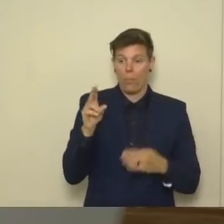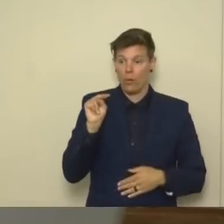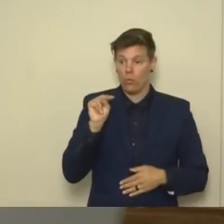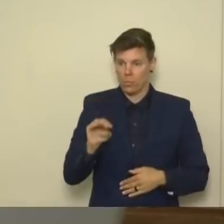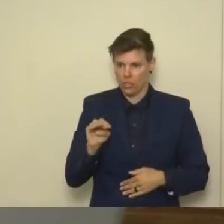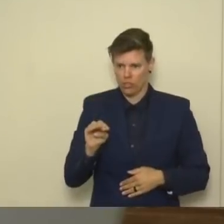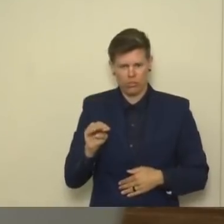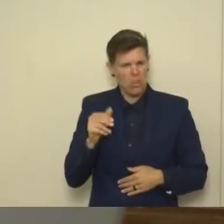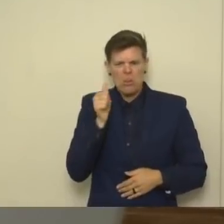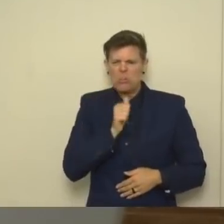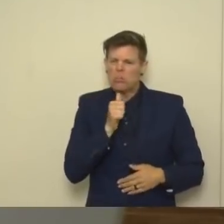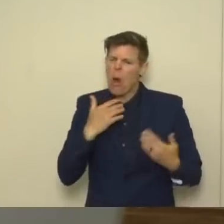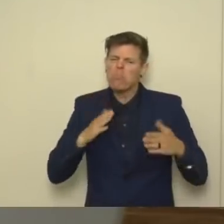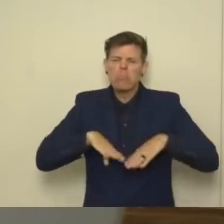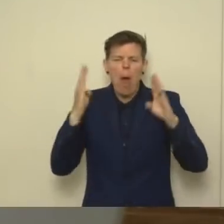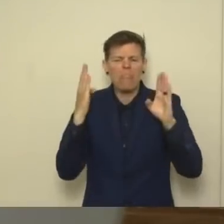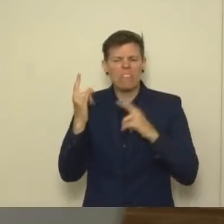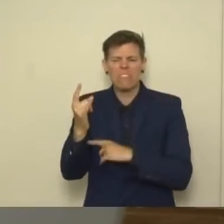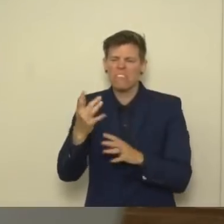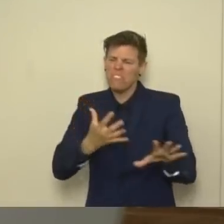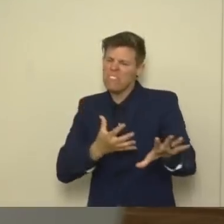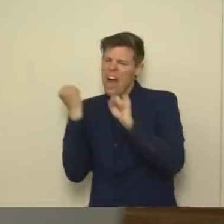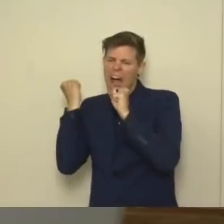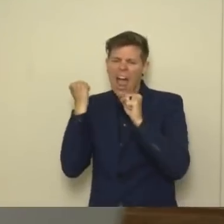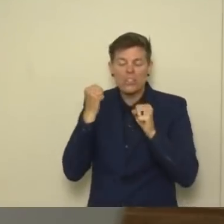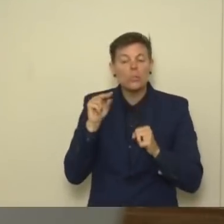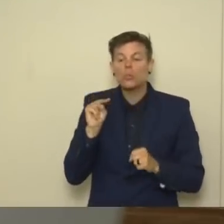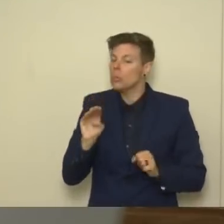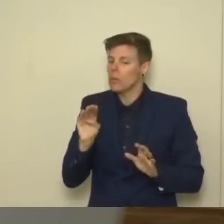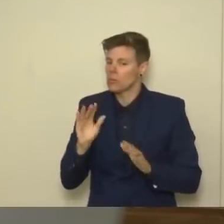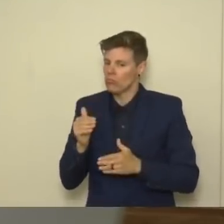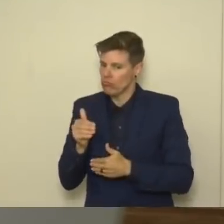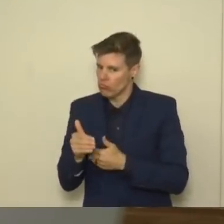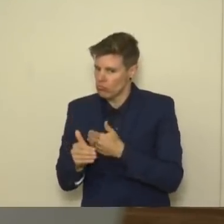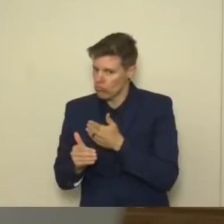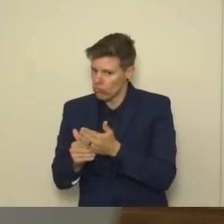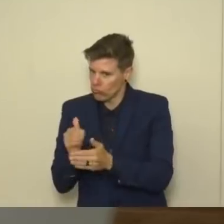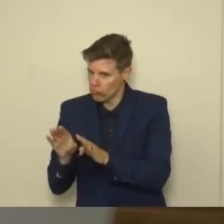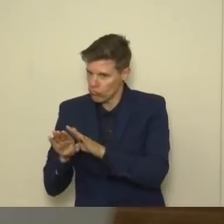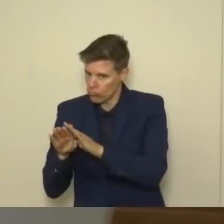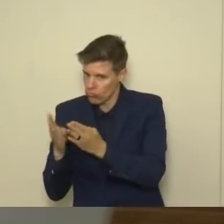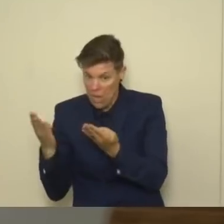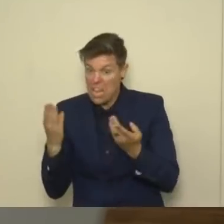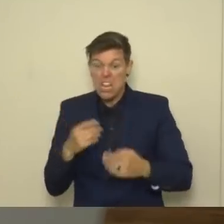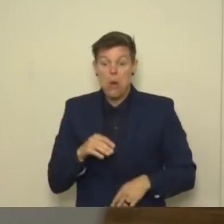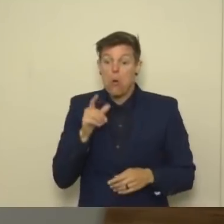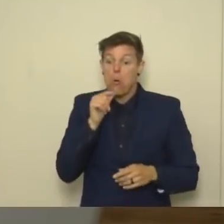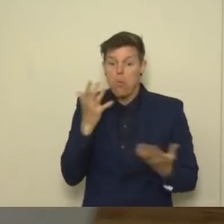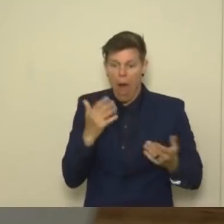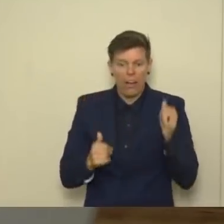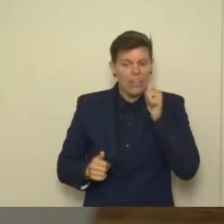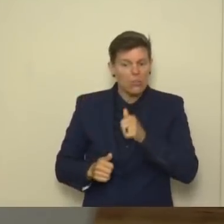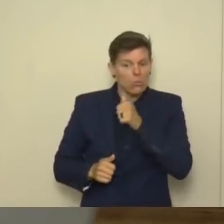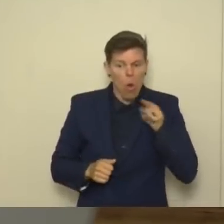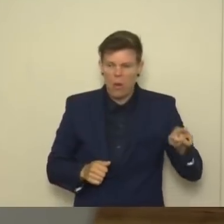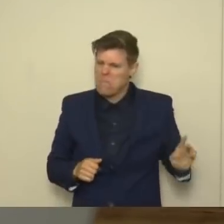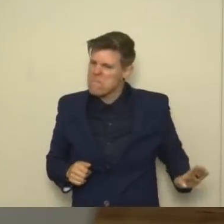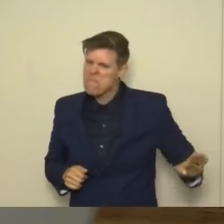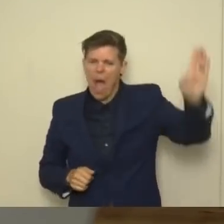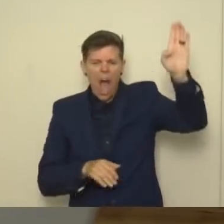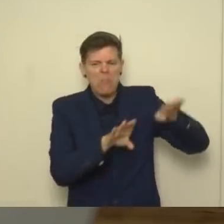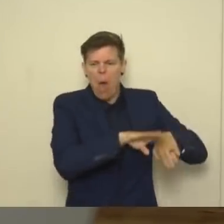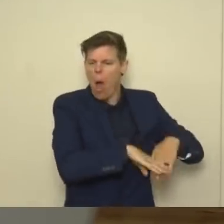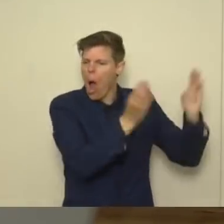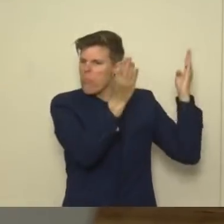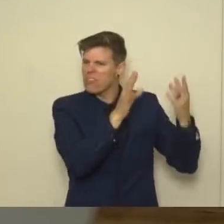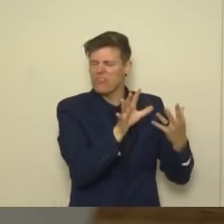earlier, and initially did better, but as the spread occurred, their economic activity started coming back down. Now they're